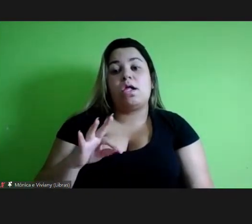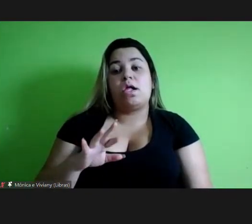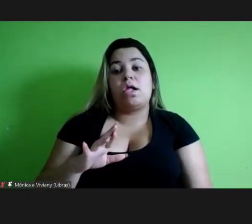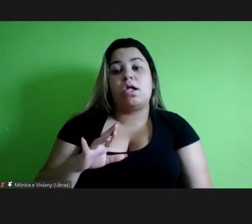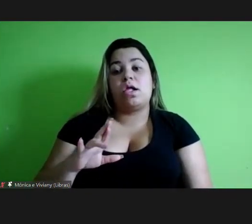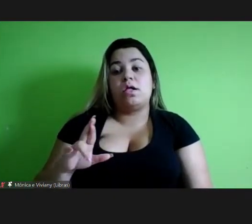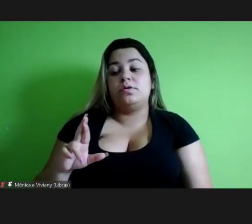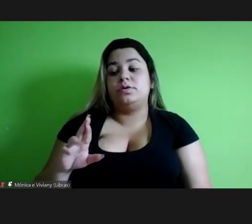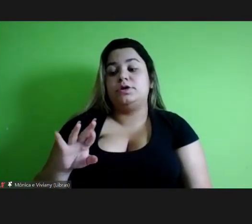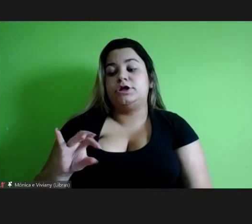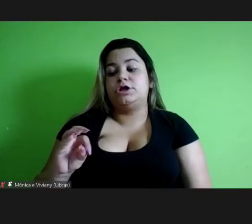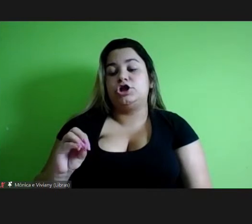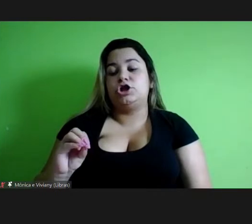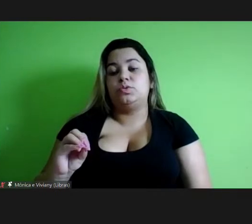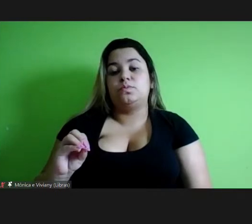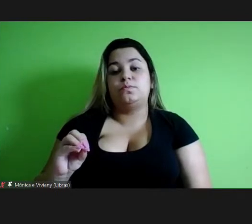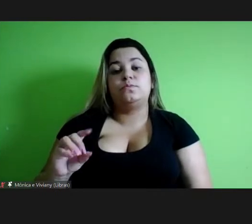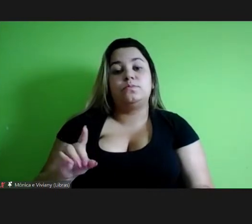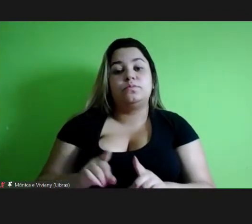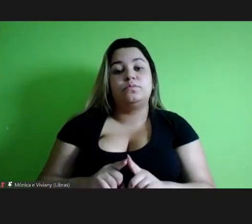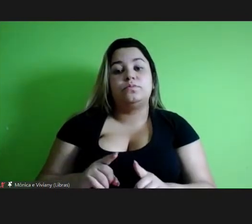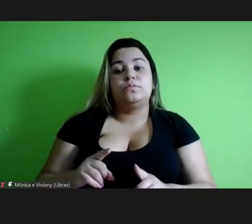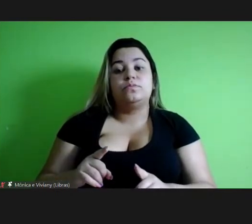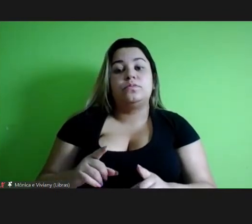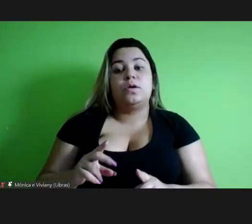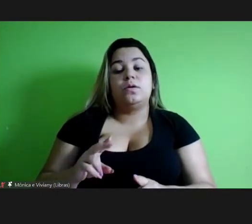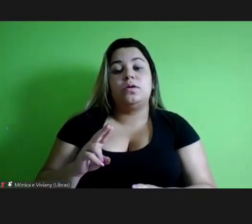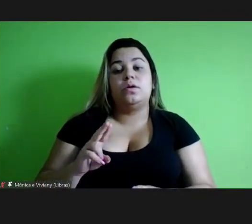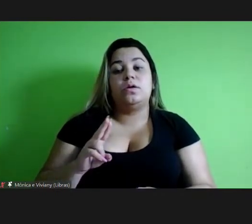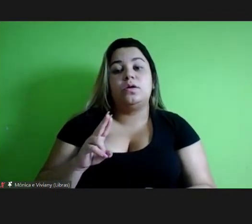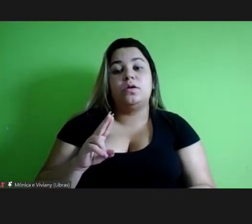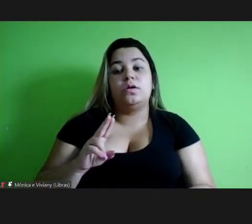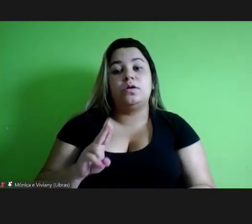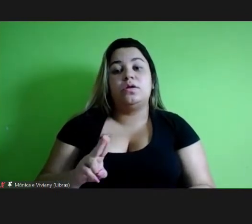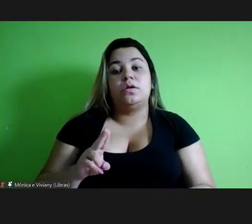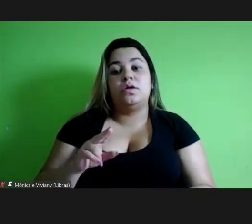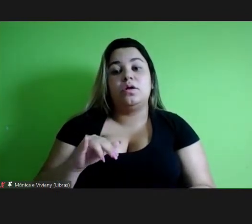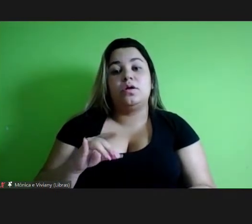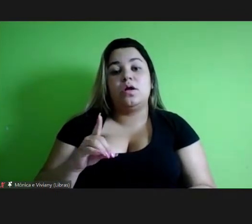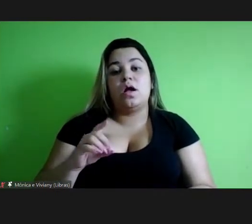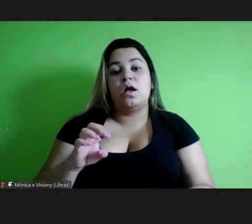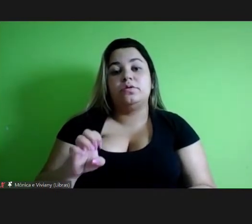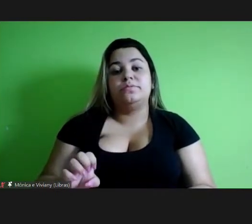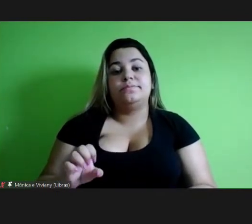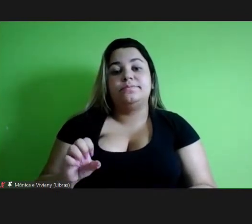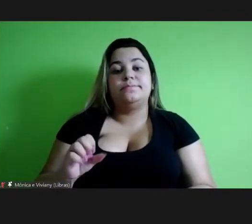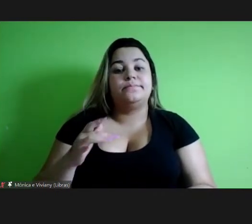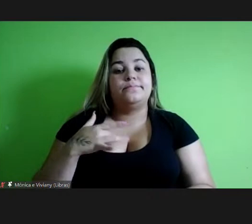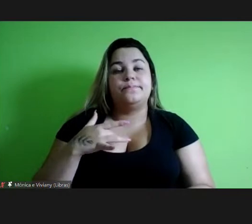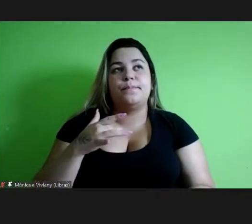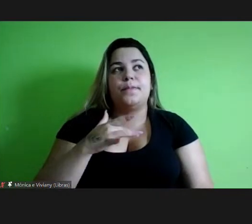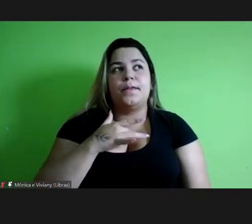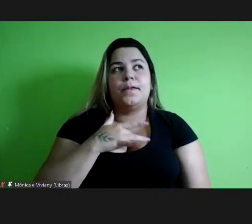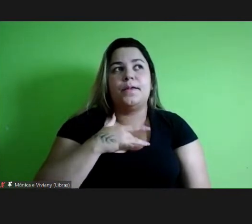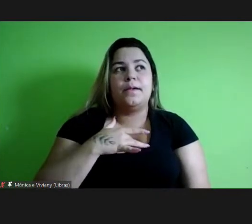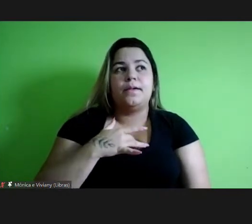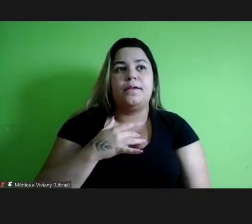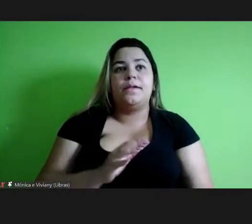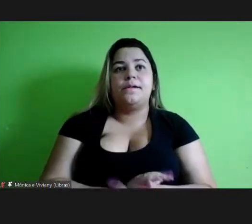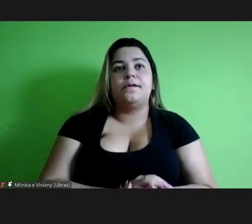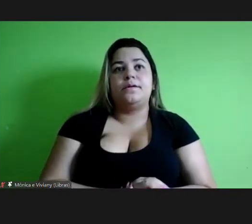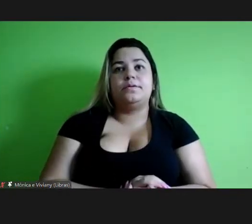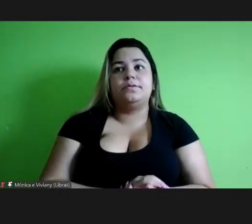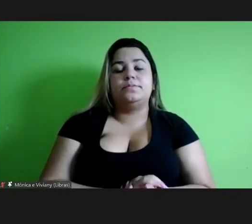some territories, first in the health system, in the unit or the health team, family health team, like